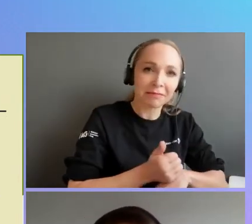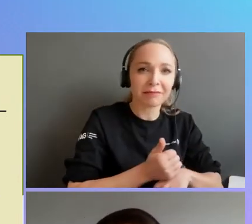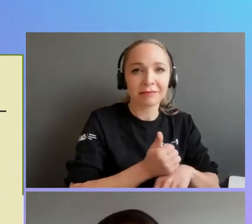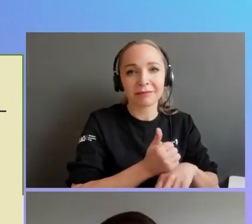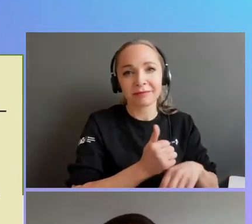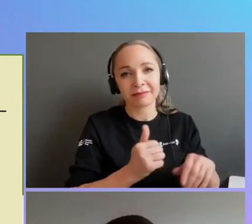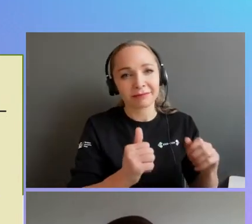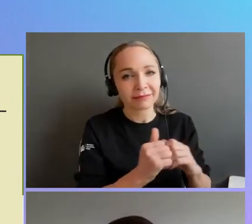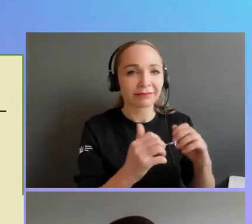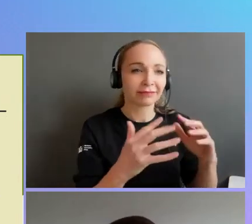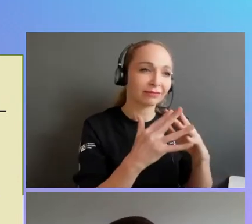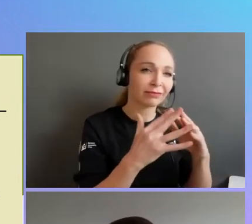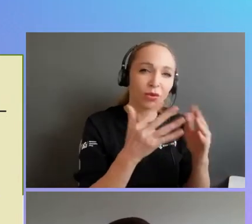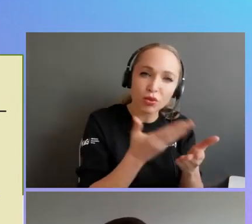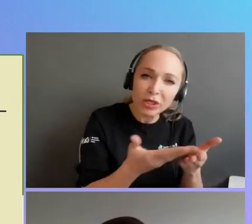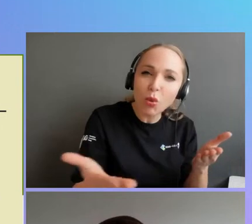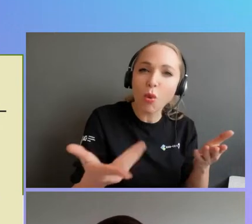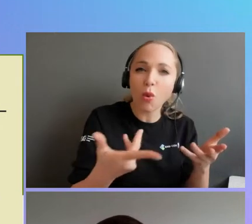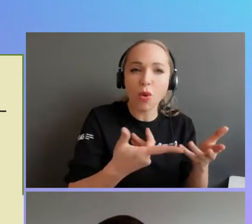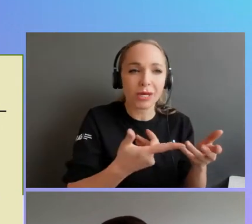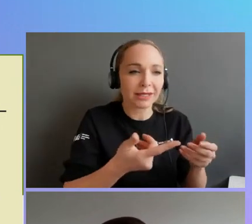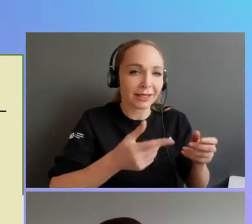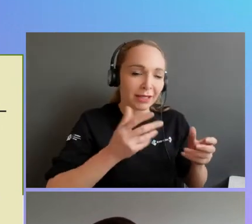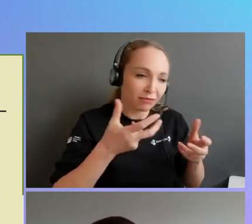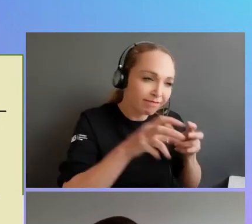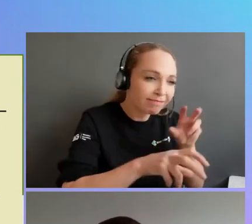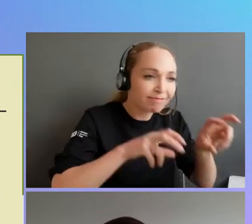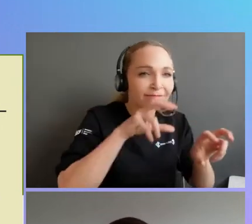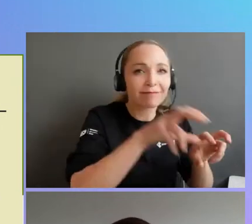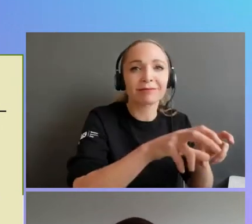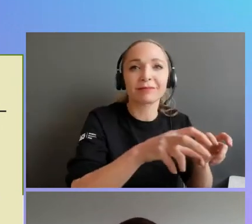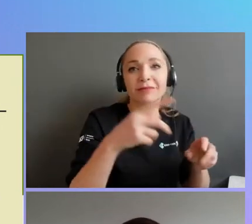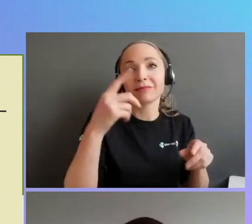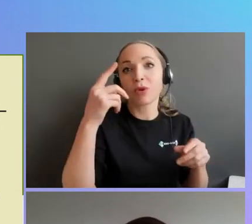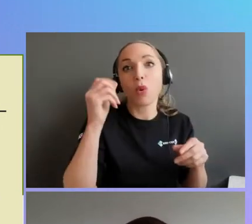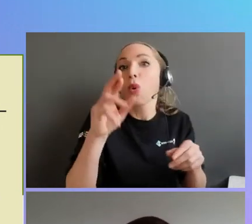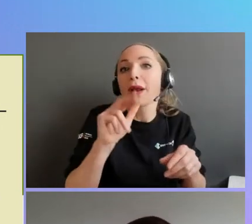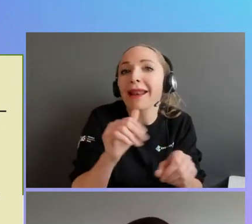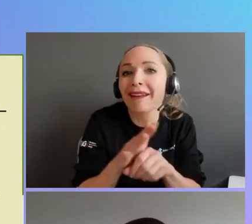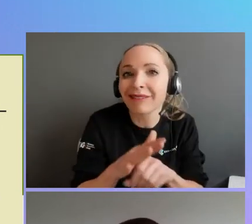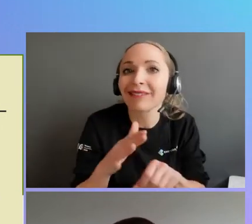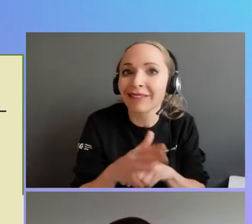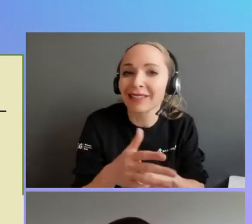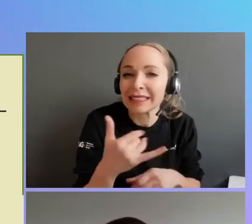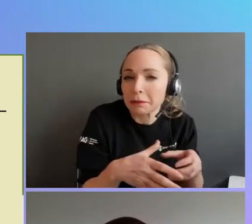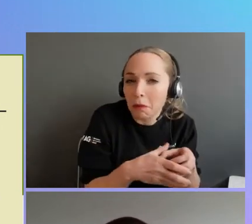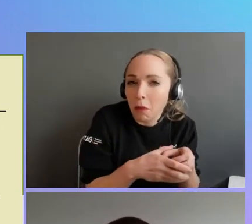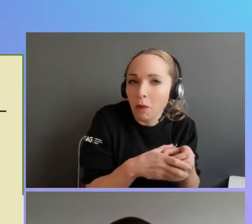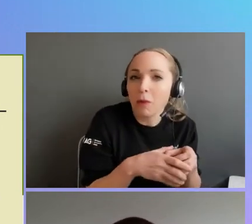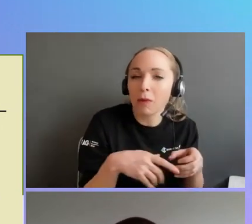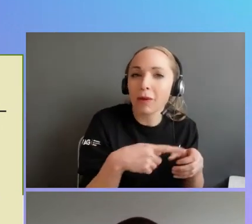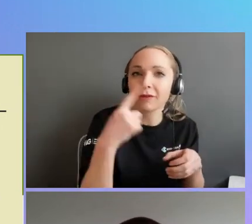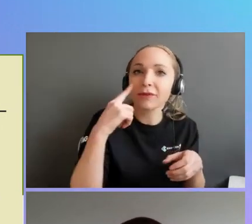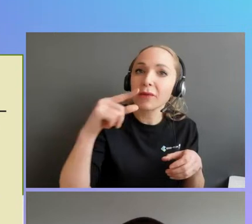resource dedicated towards QA and maintenance. A solution like this